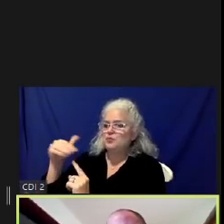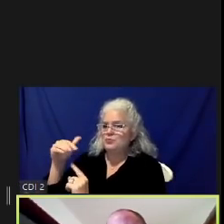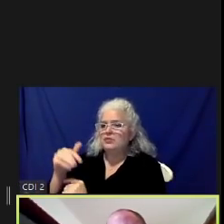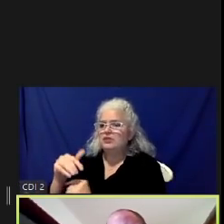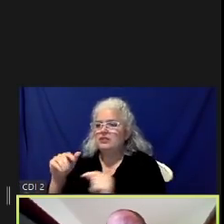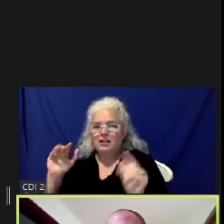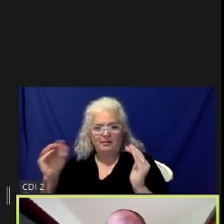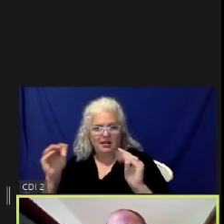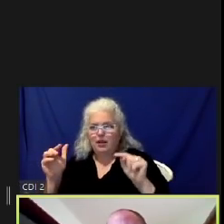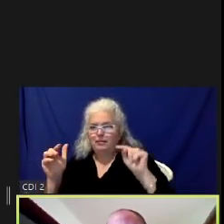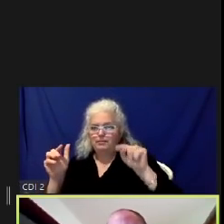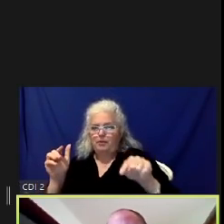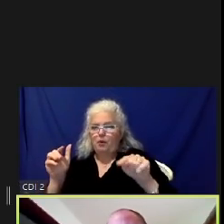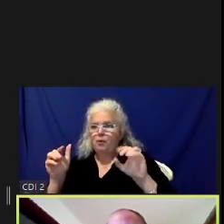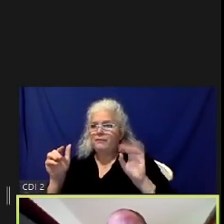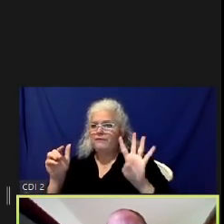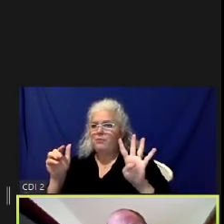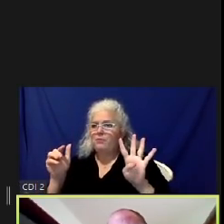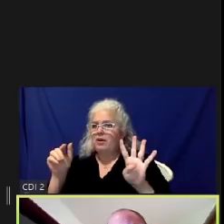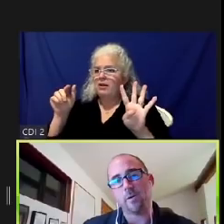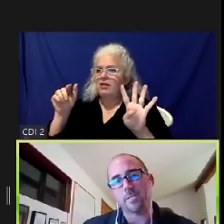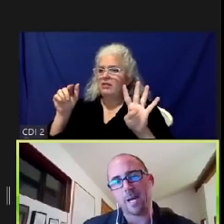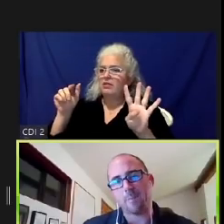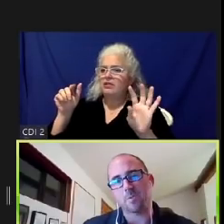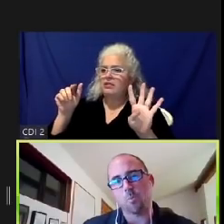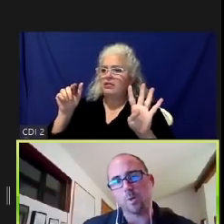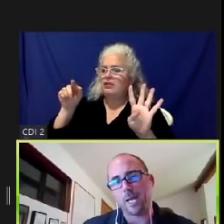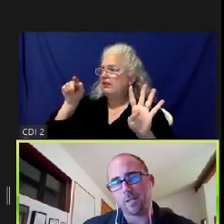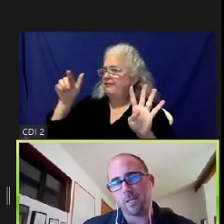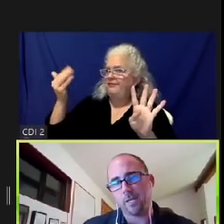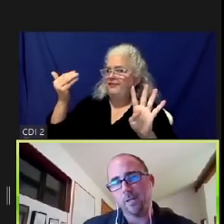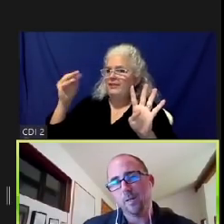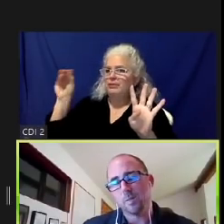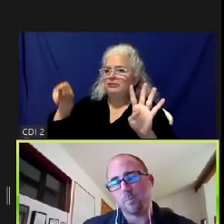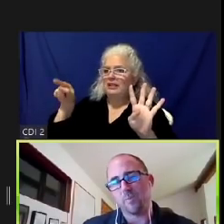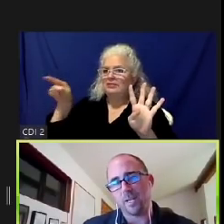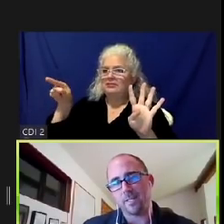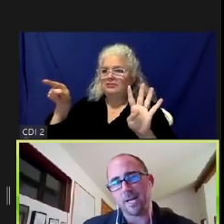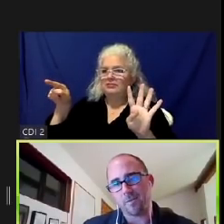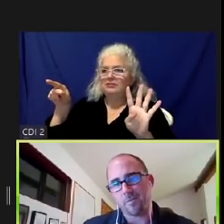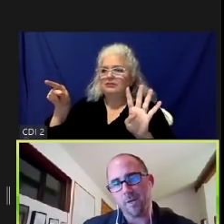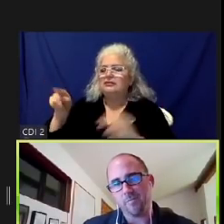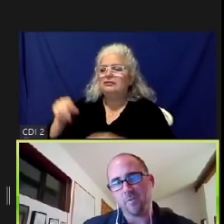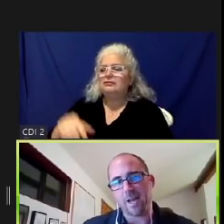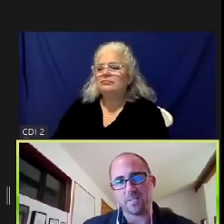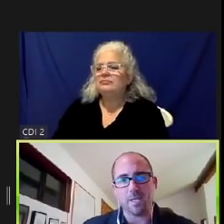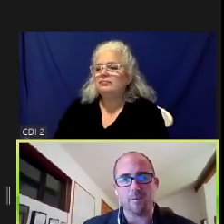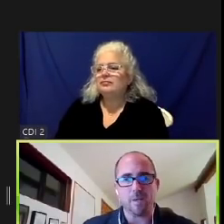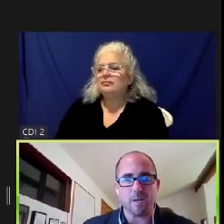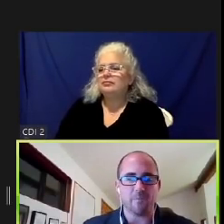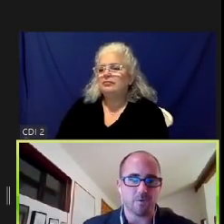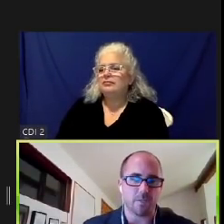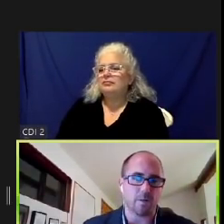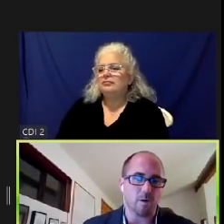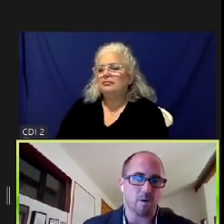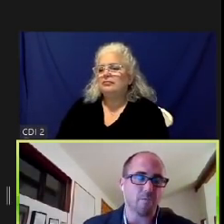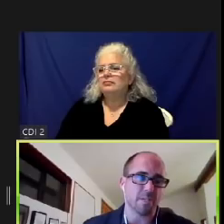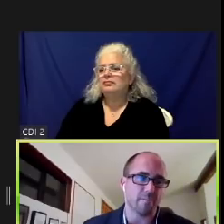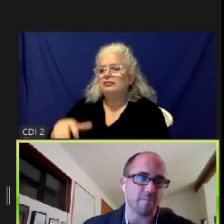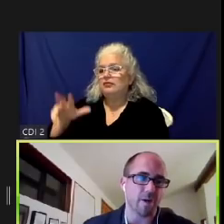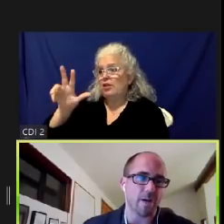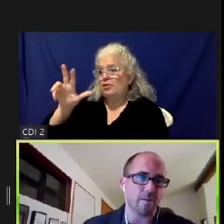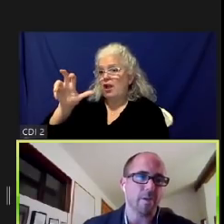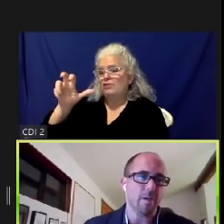that more than that you're 300 times more likely to prevent a death if you vaccinate folks that are